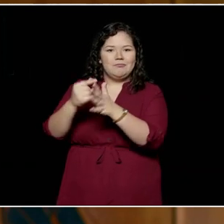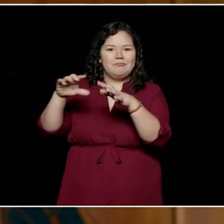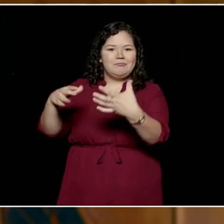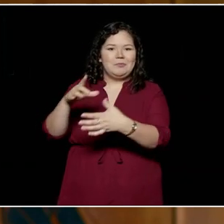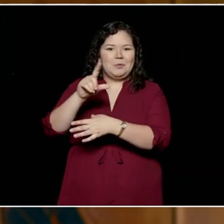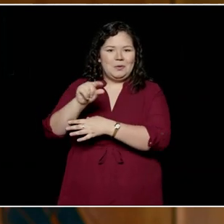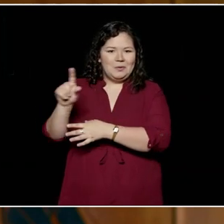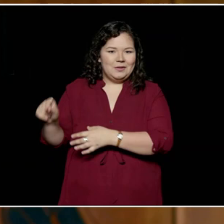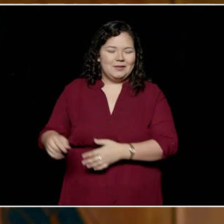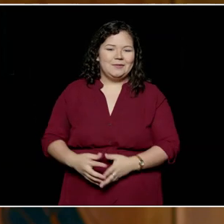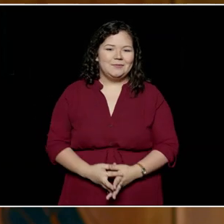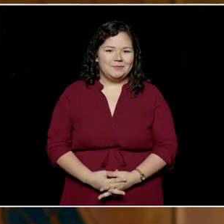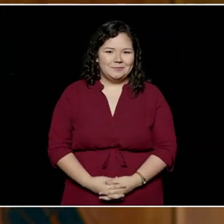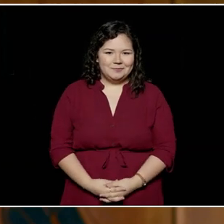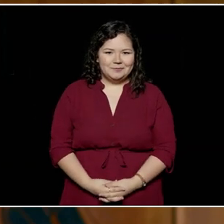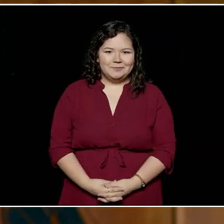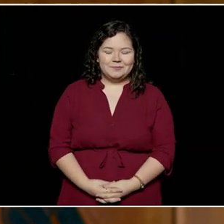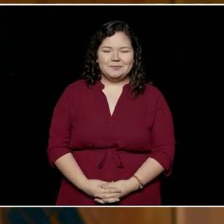graduating today.